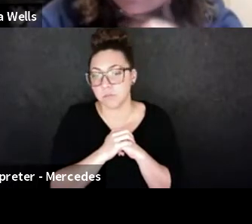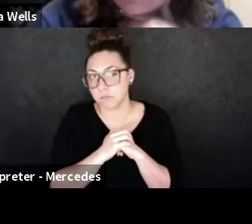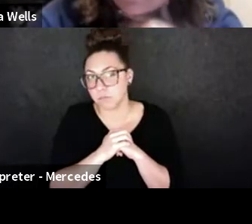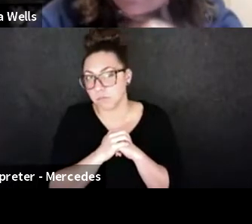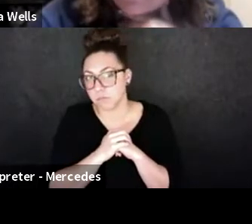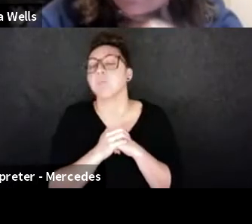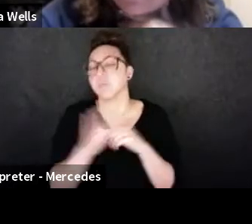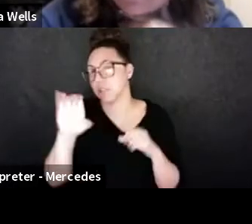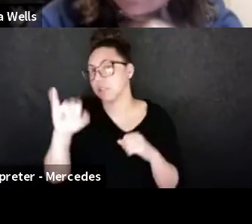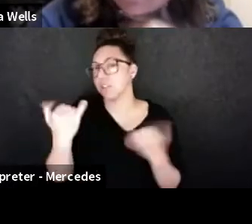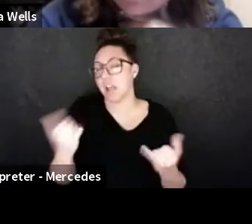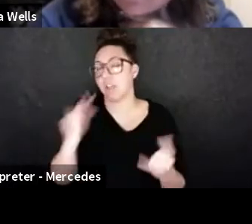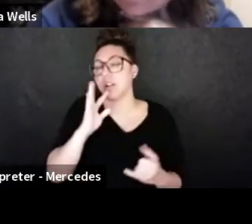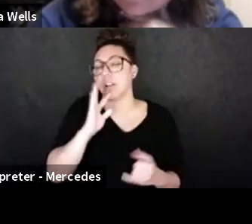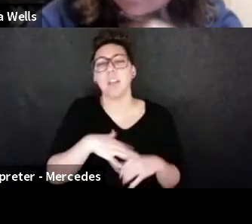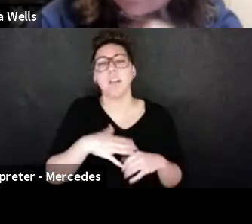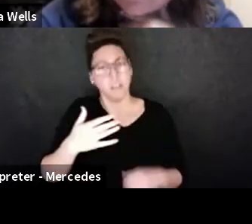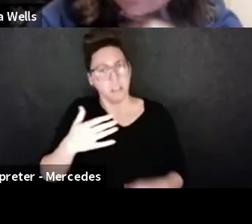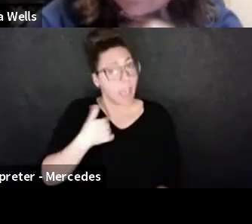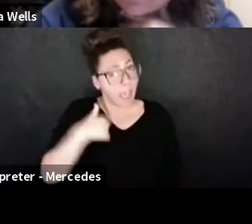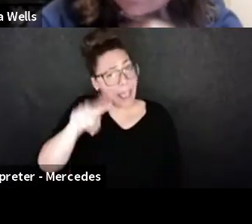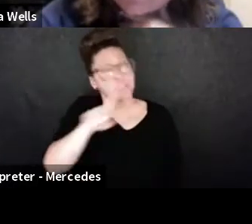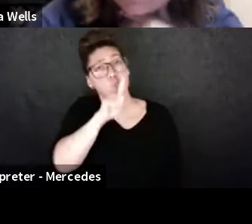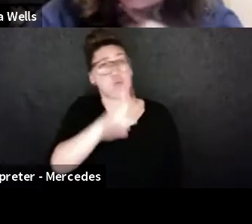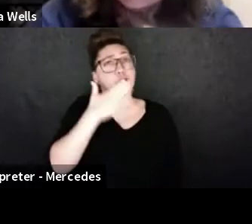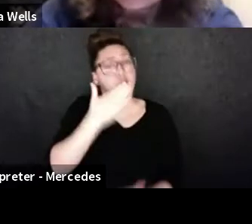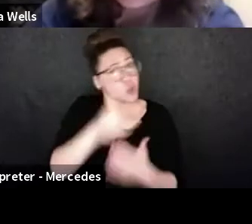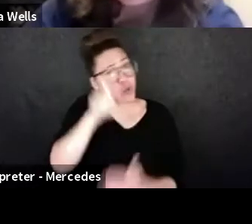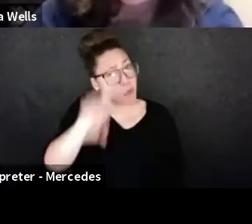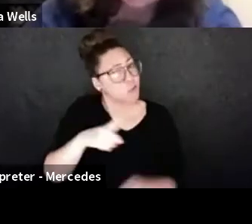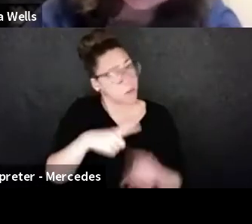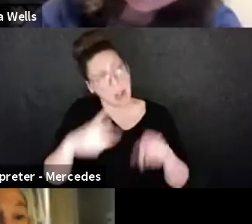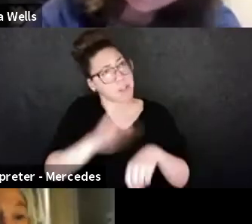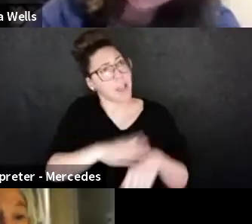No, I asked a really good question. It's just I was on mute.